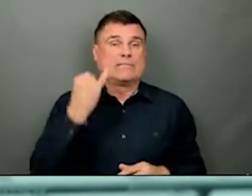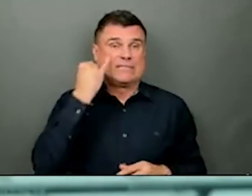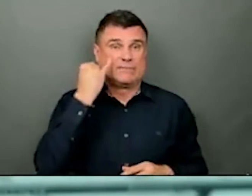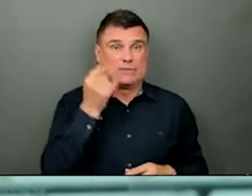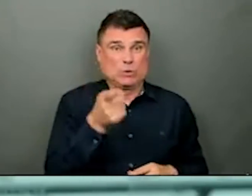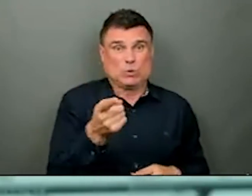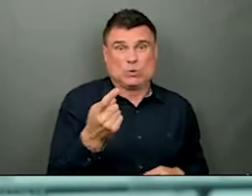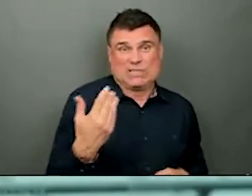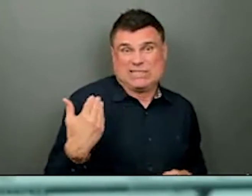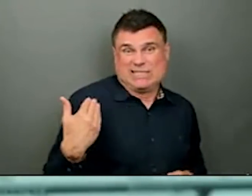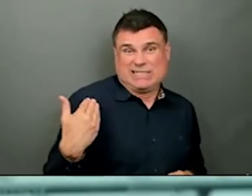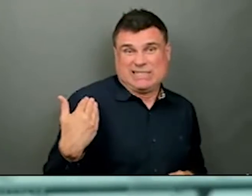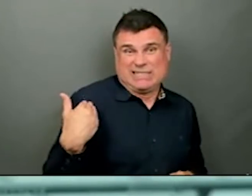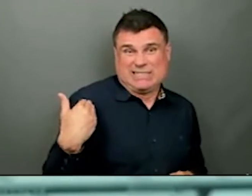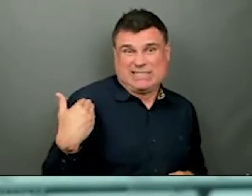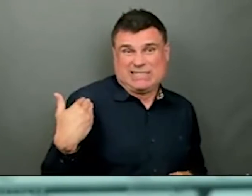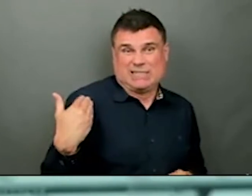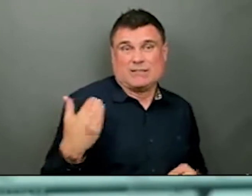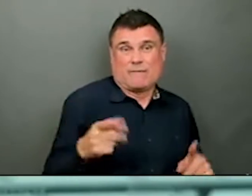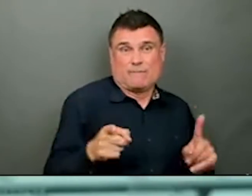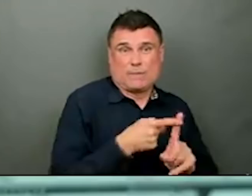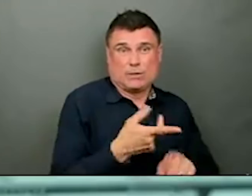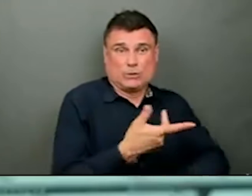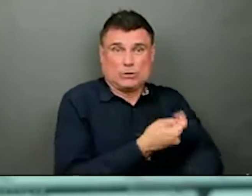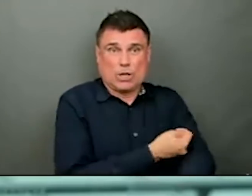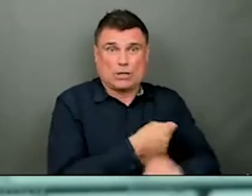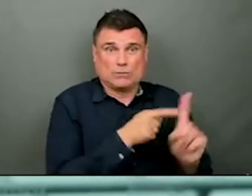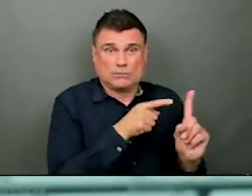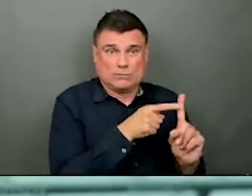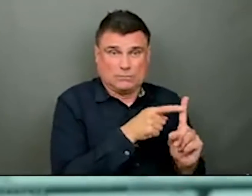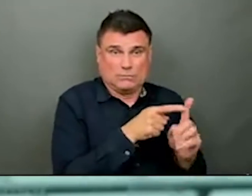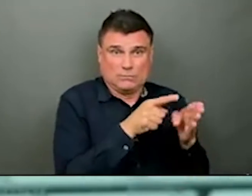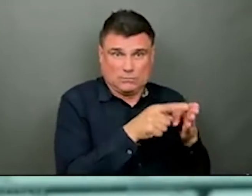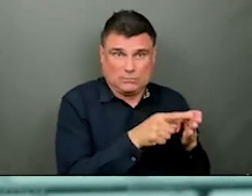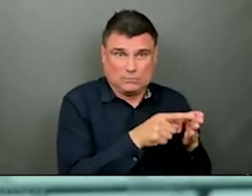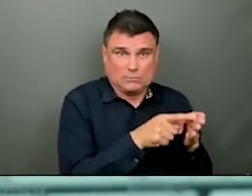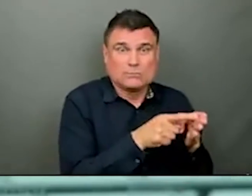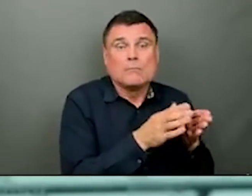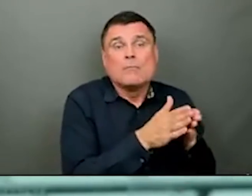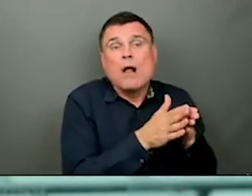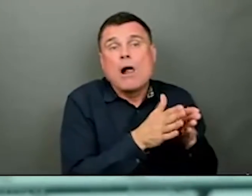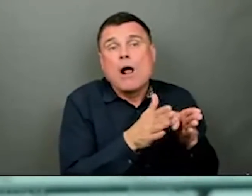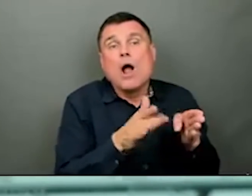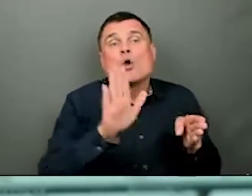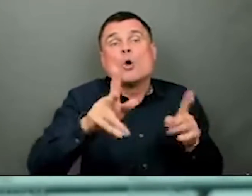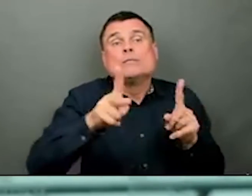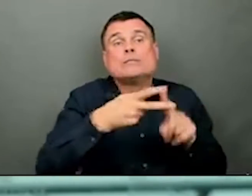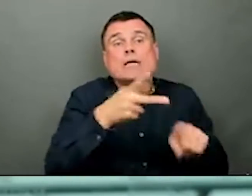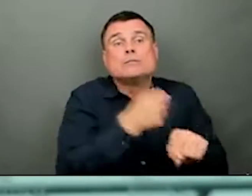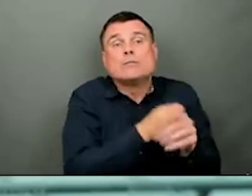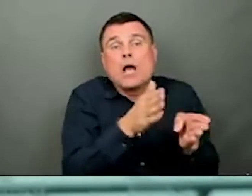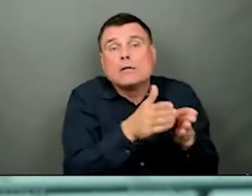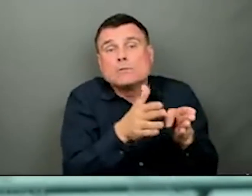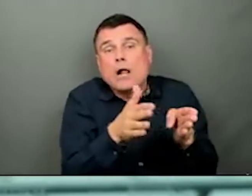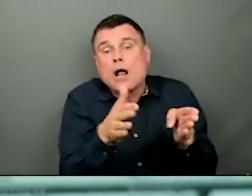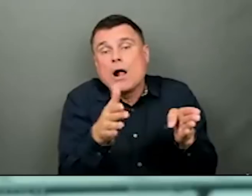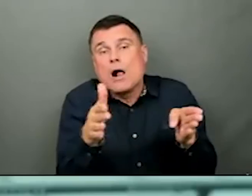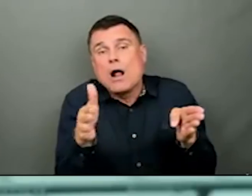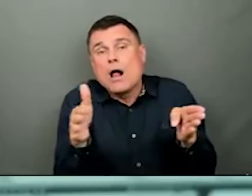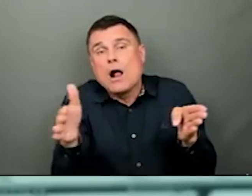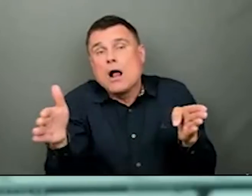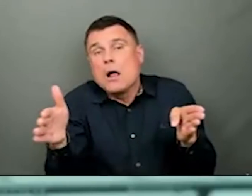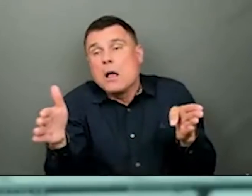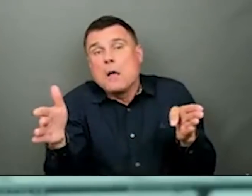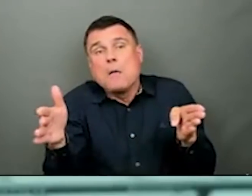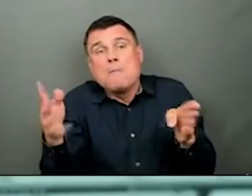that over the next few weeks. So I know that sounds confusing, but it is exactly what our whole strategy has been